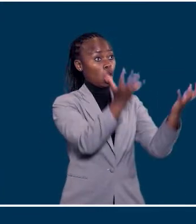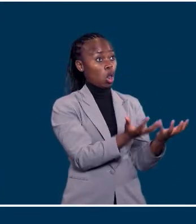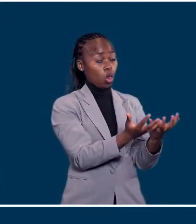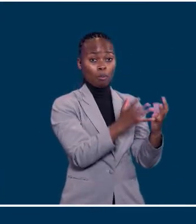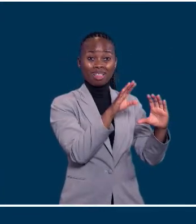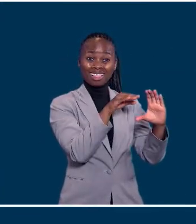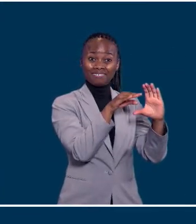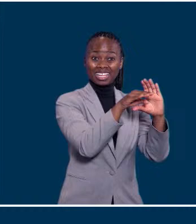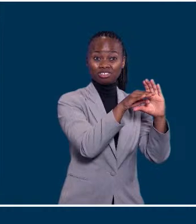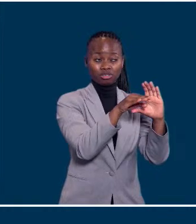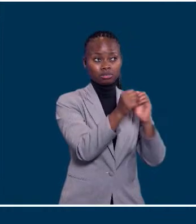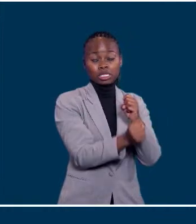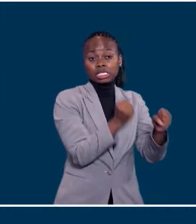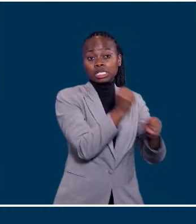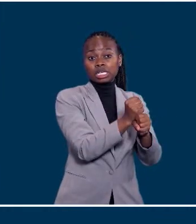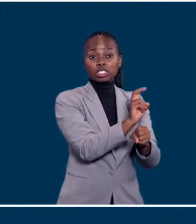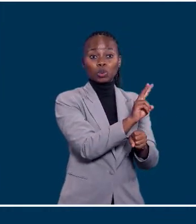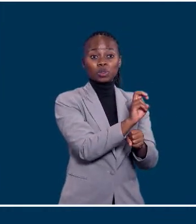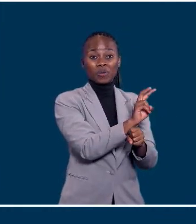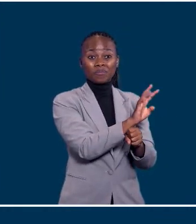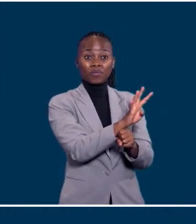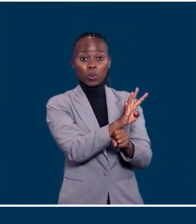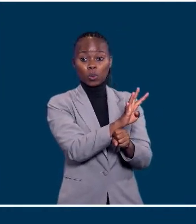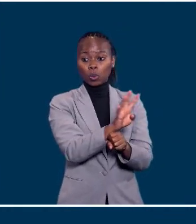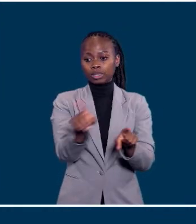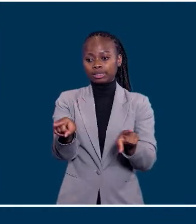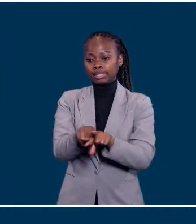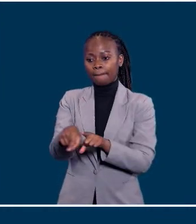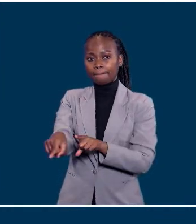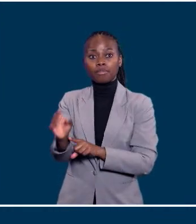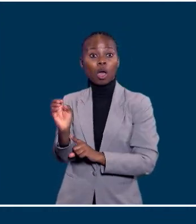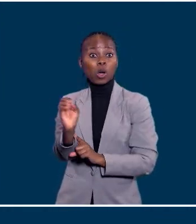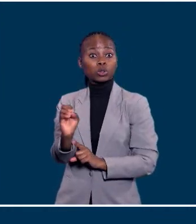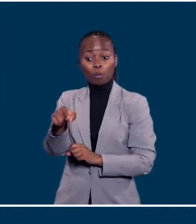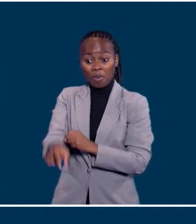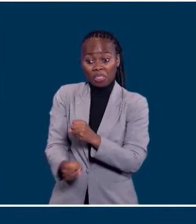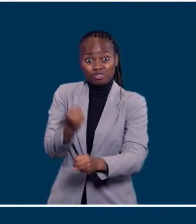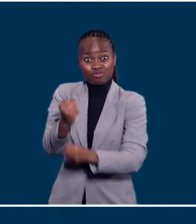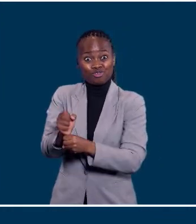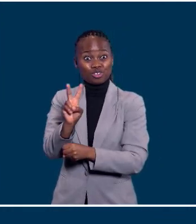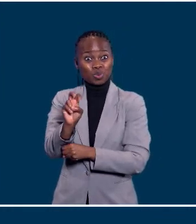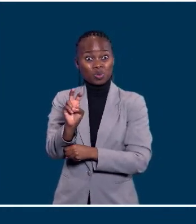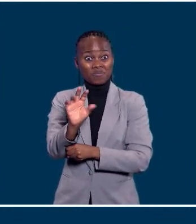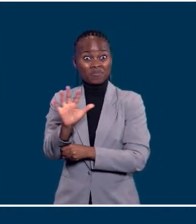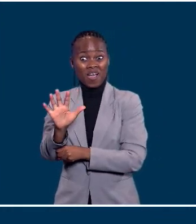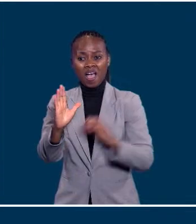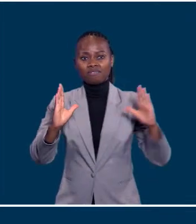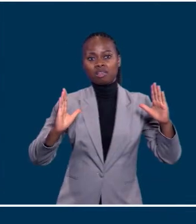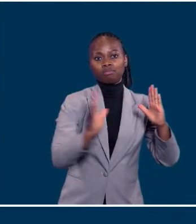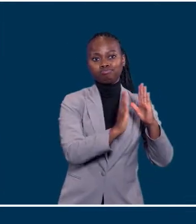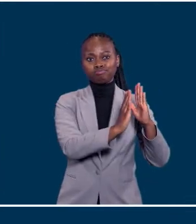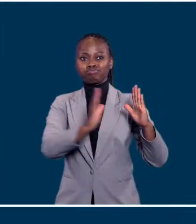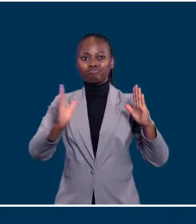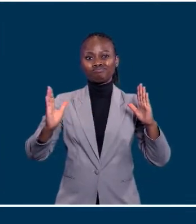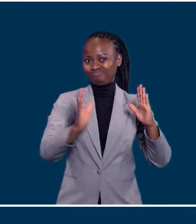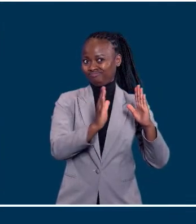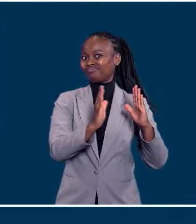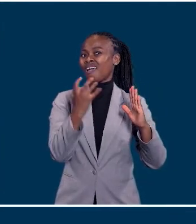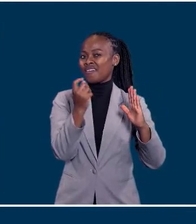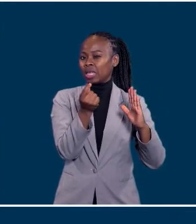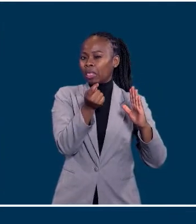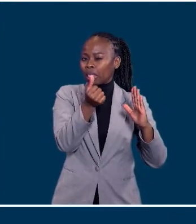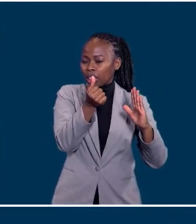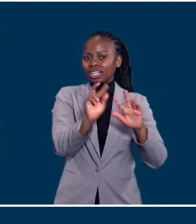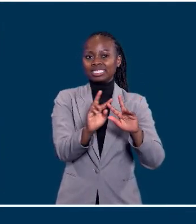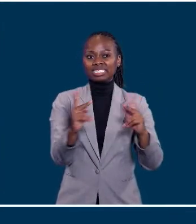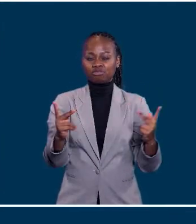outcomes for 2024 and what we thought was going to happen in October. A lot of that is being driven by inertia from core